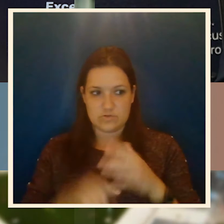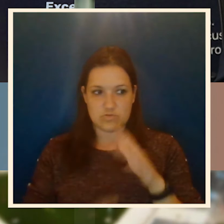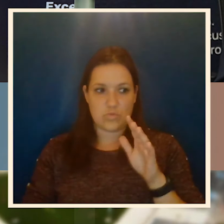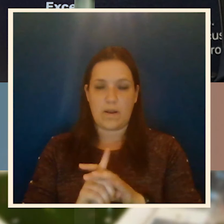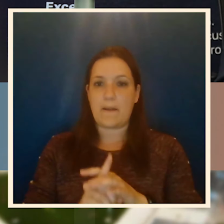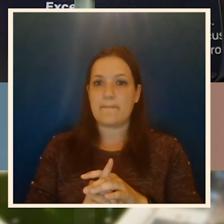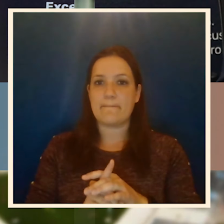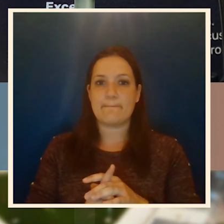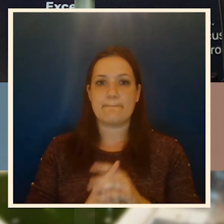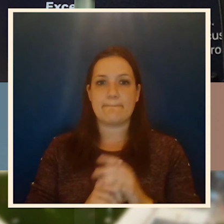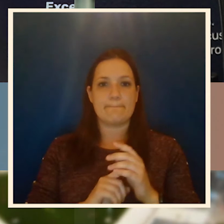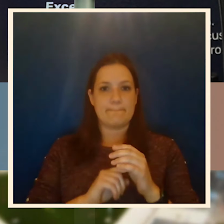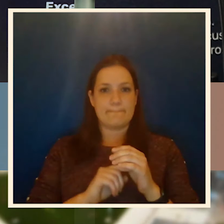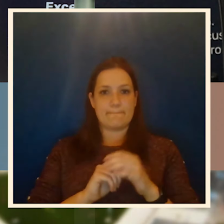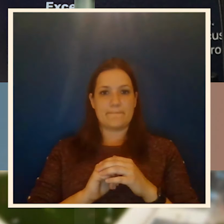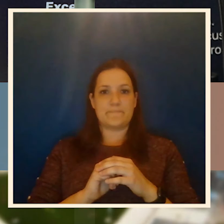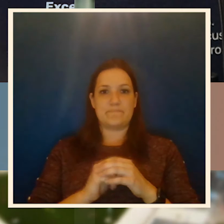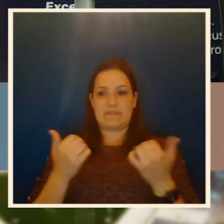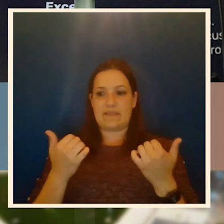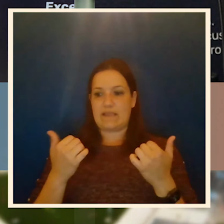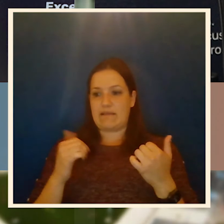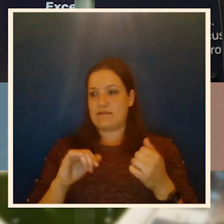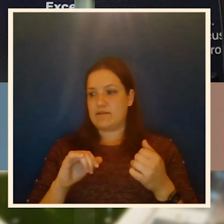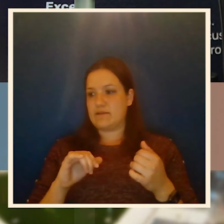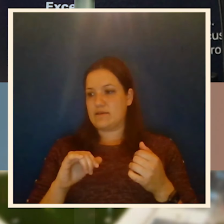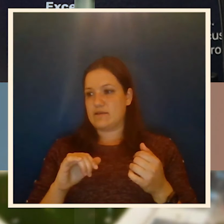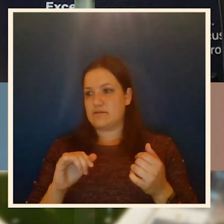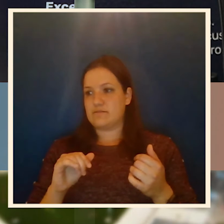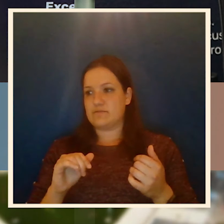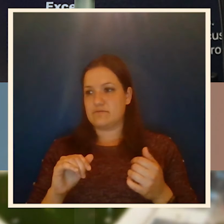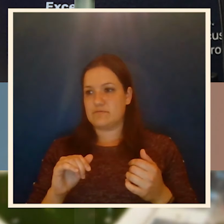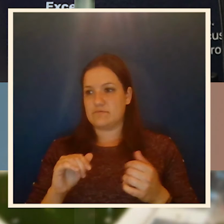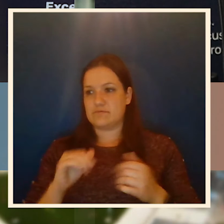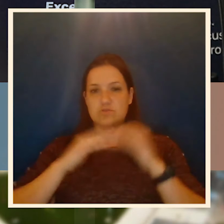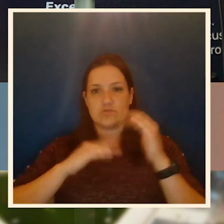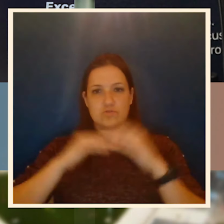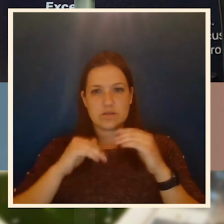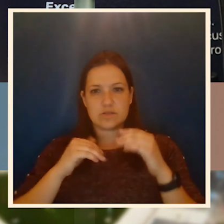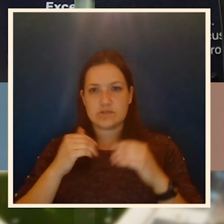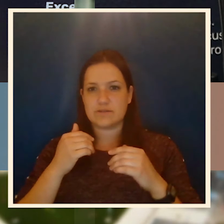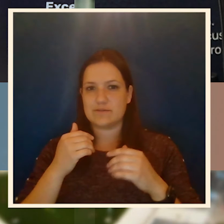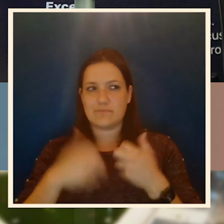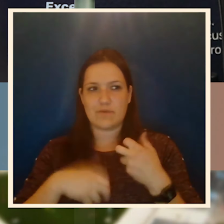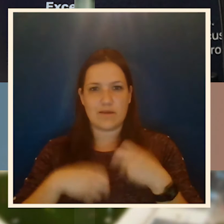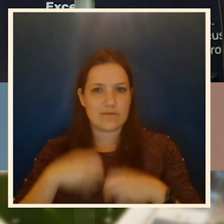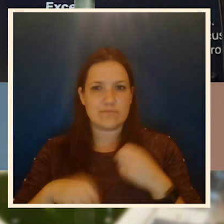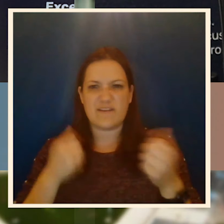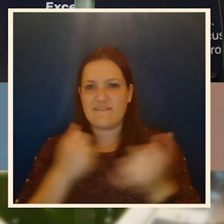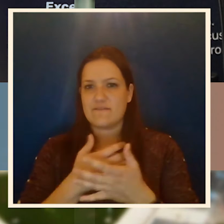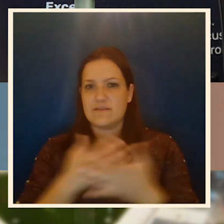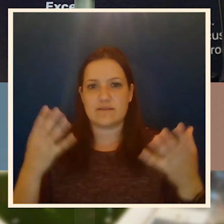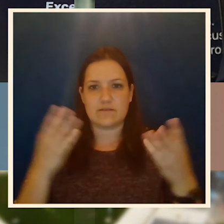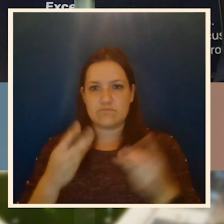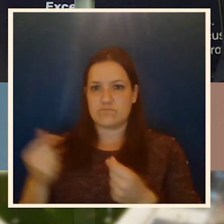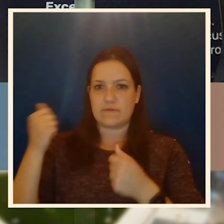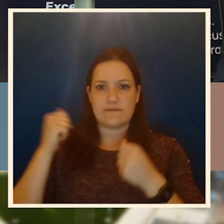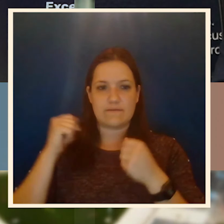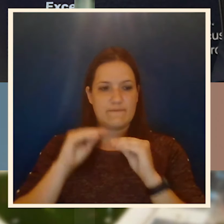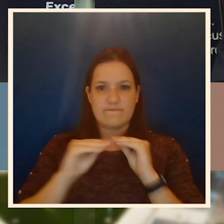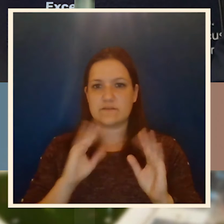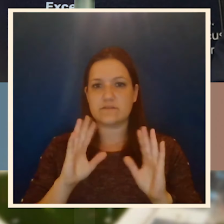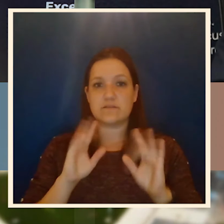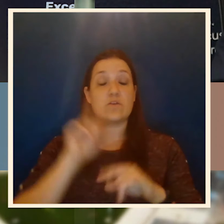their full survey. Any you know, construction issues or facility issues have all been rectified. So